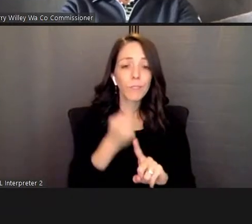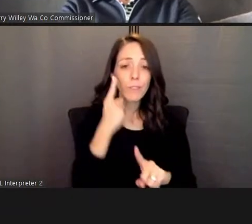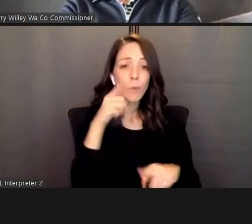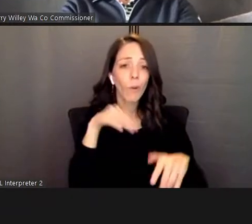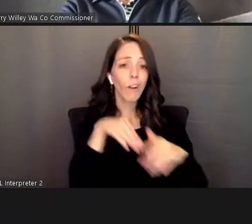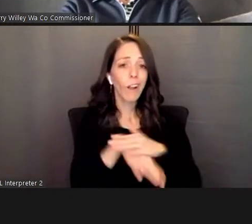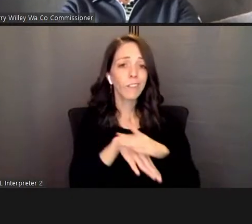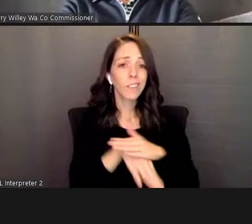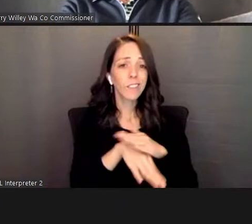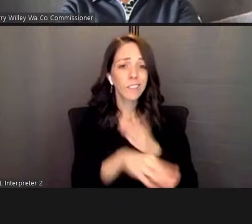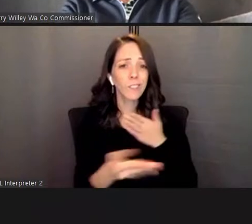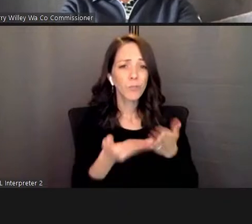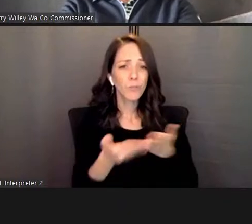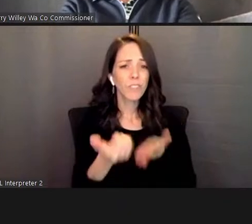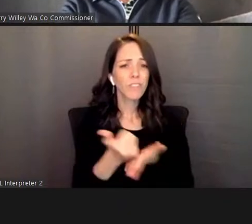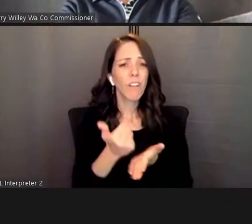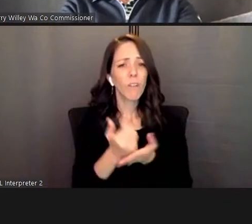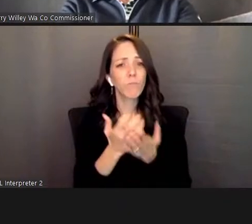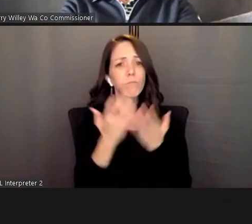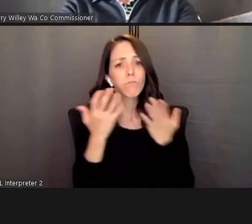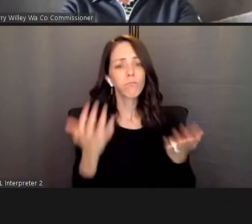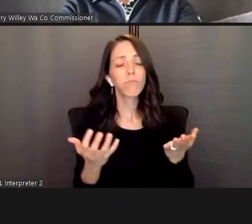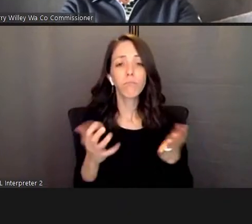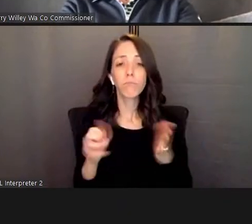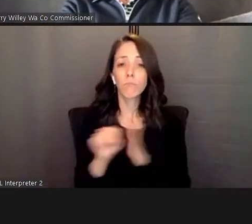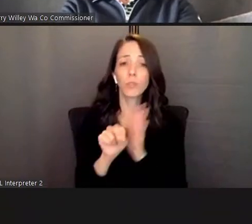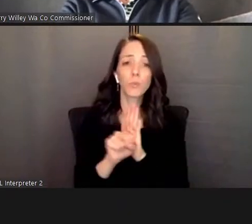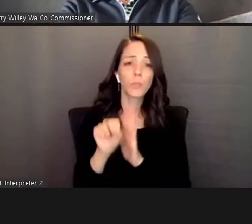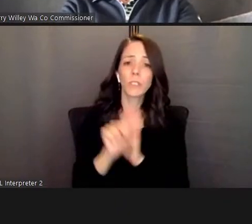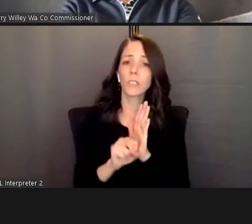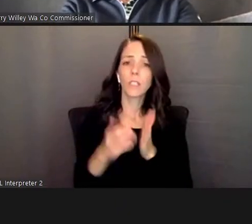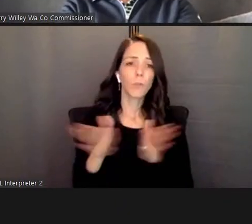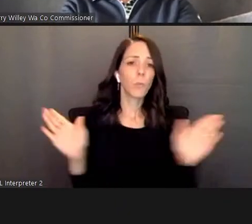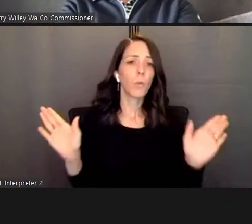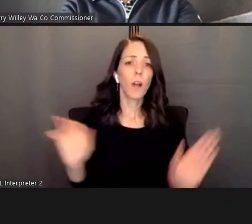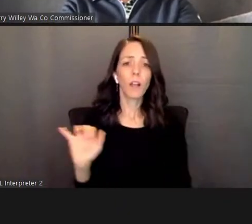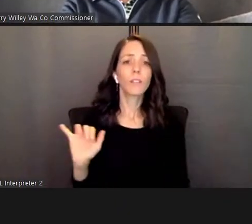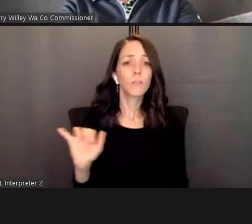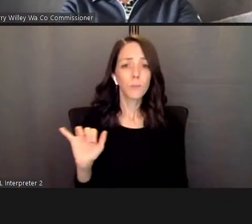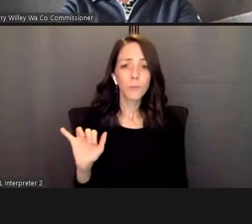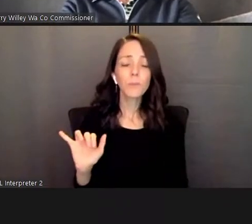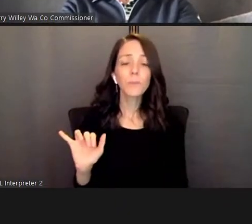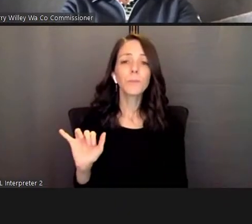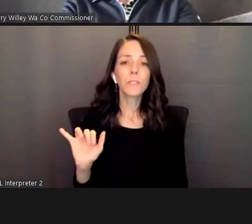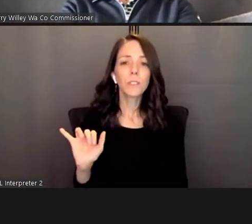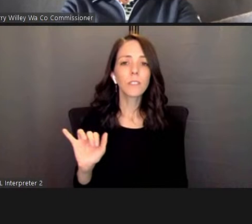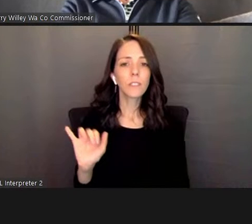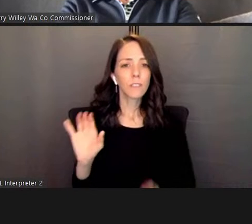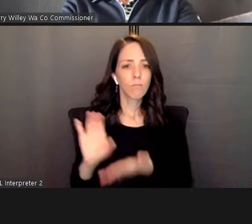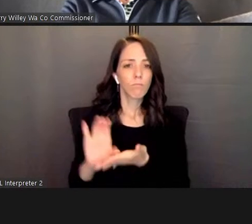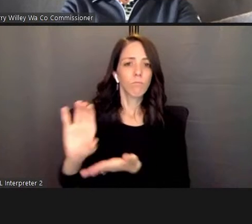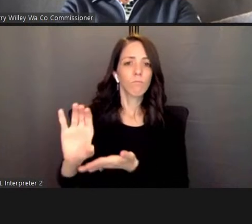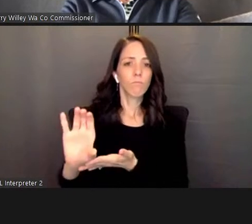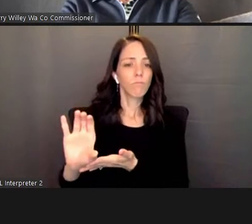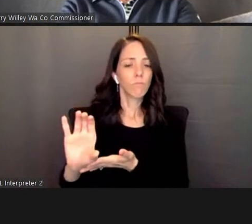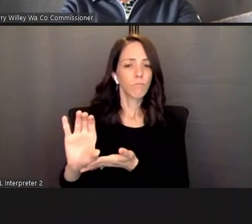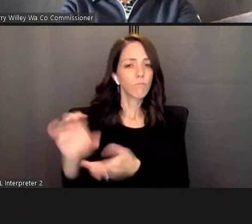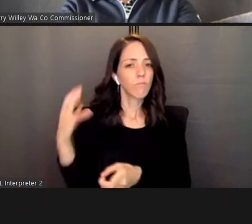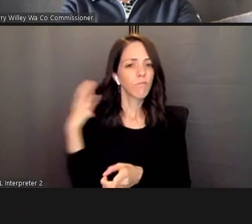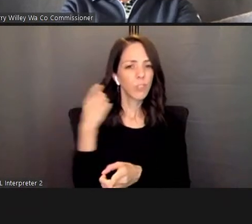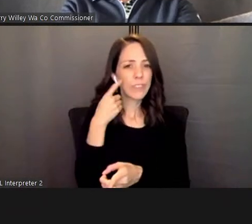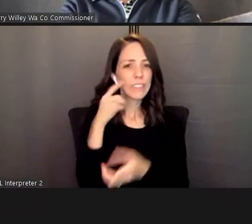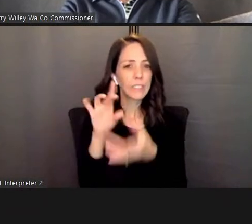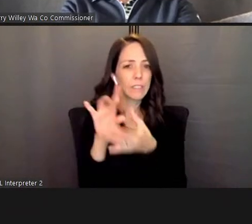services and used statewide. But the investments that the chair mentioned